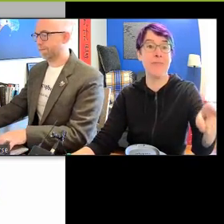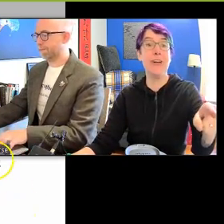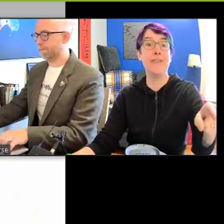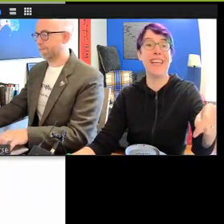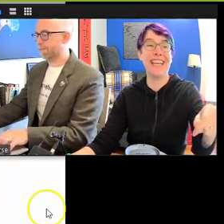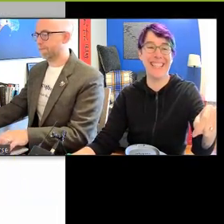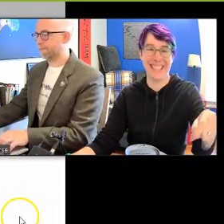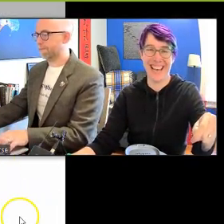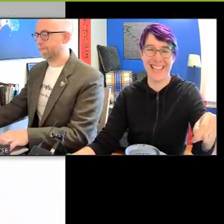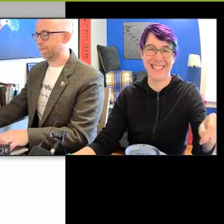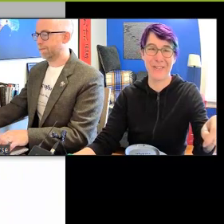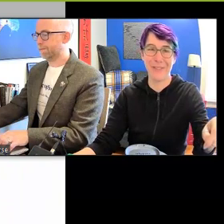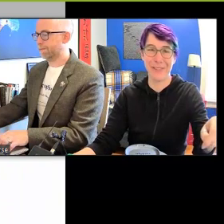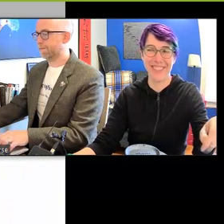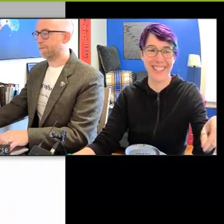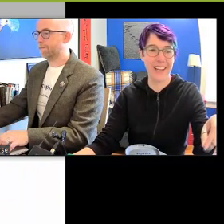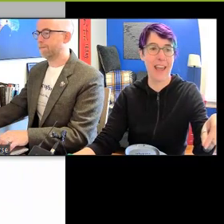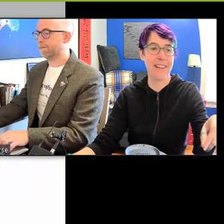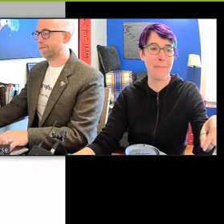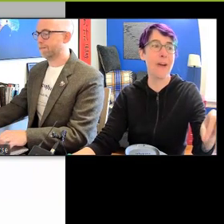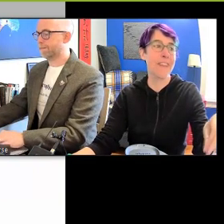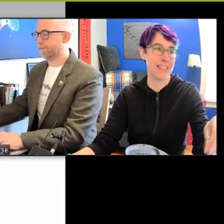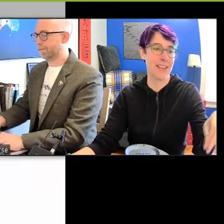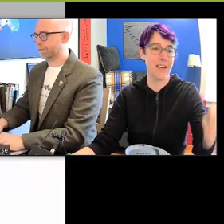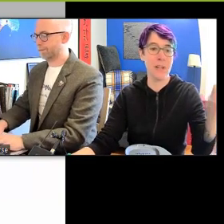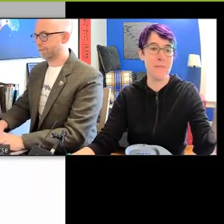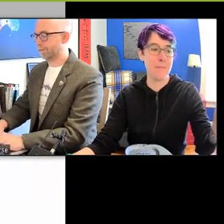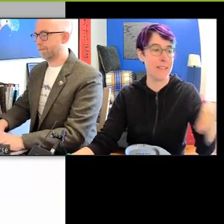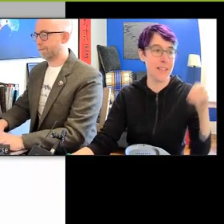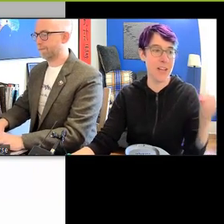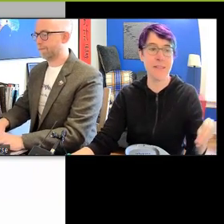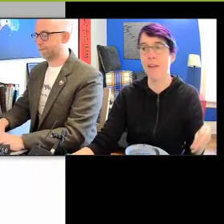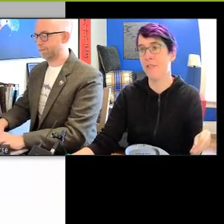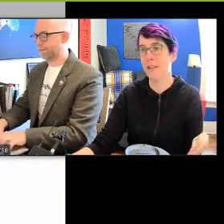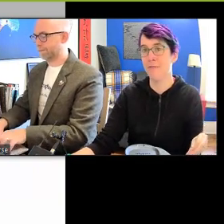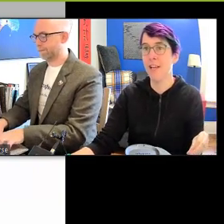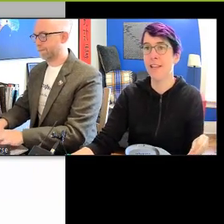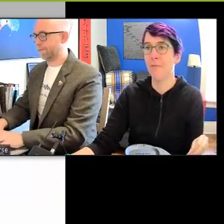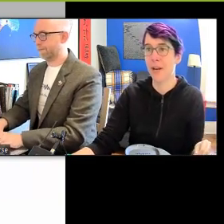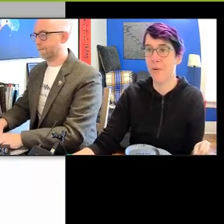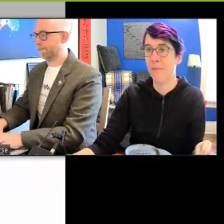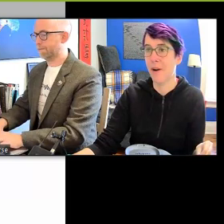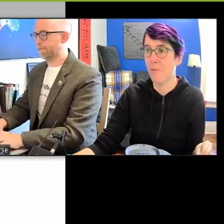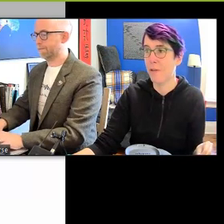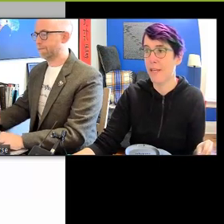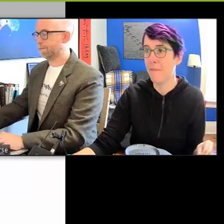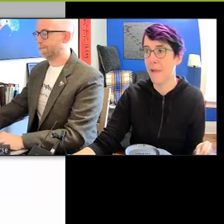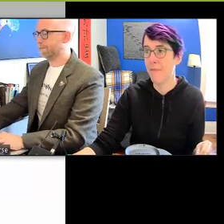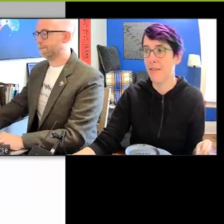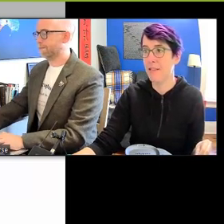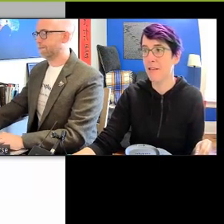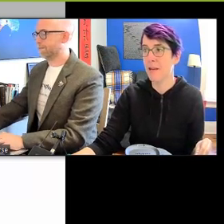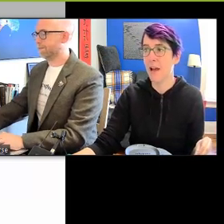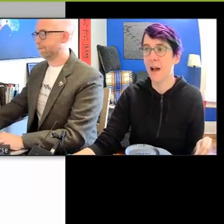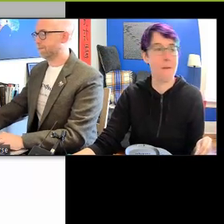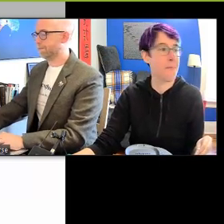nice. Floofy. Yes, so floofy. Okay, perfect. Woolly mammoths. Here's some other stuff that we know about woolly